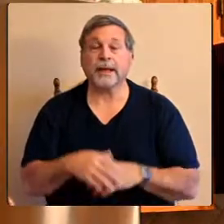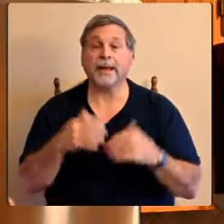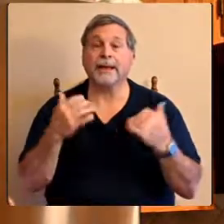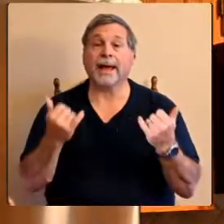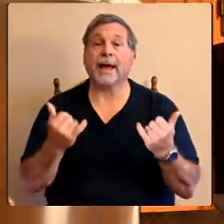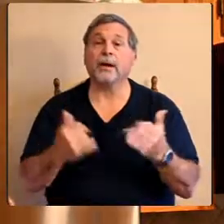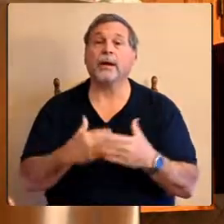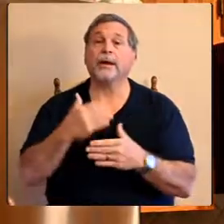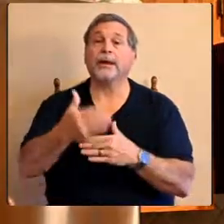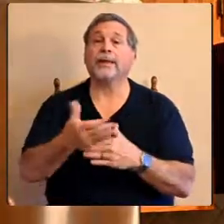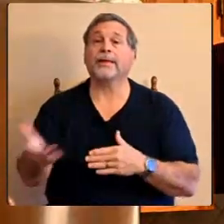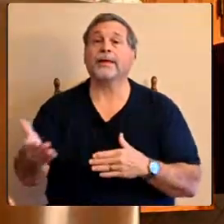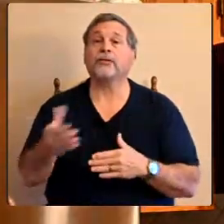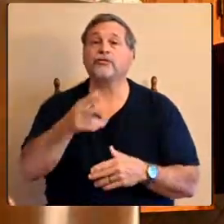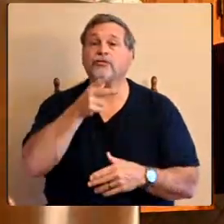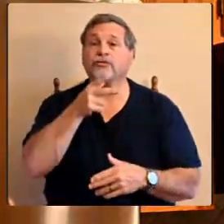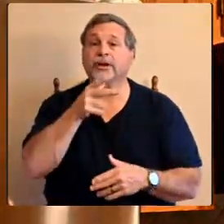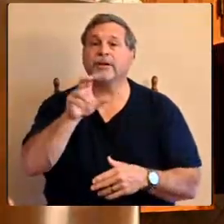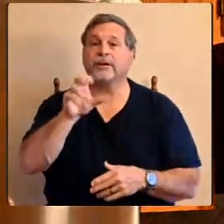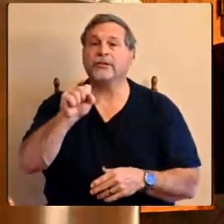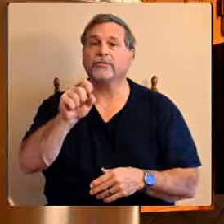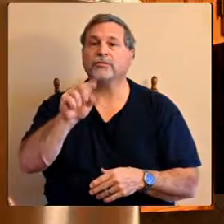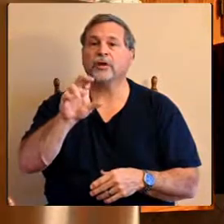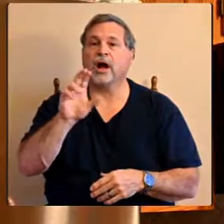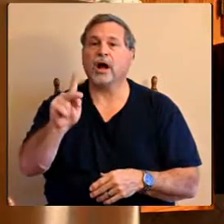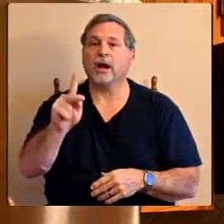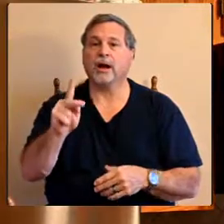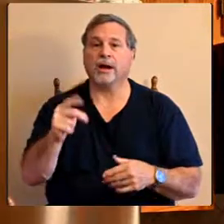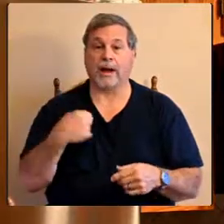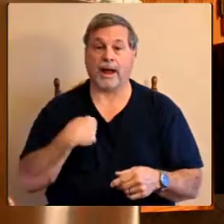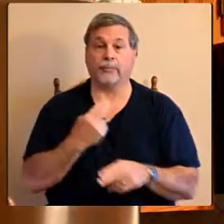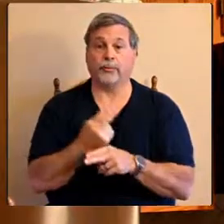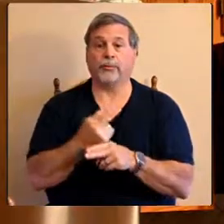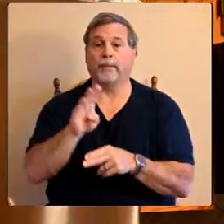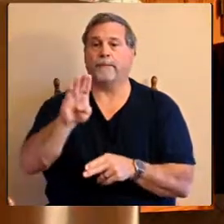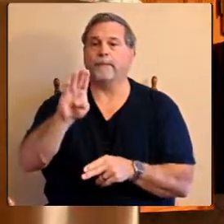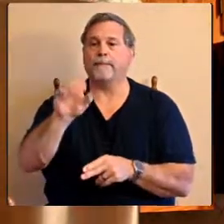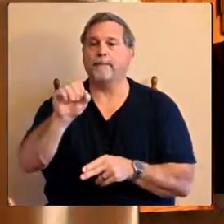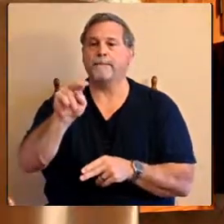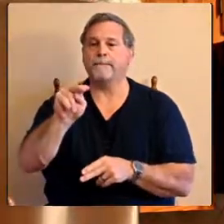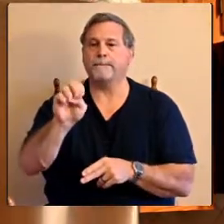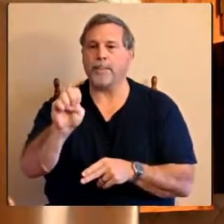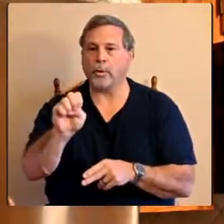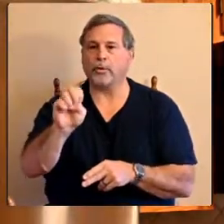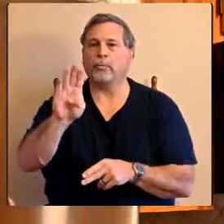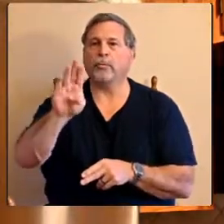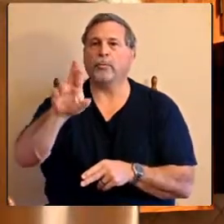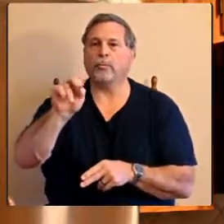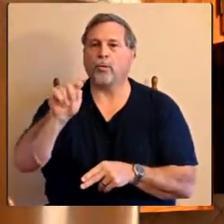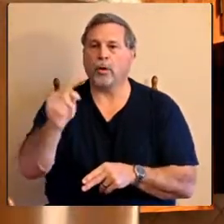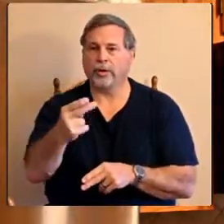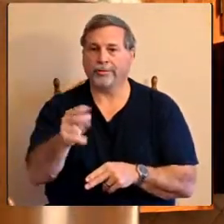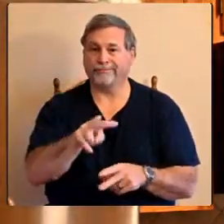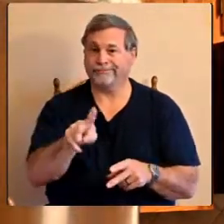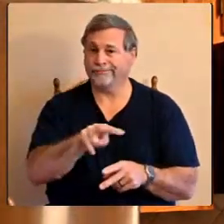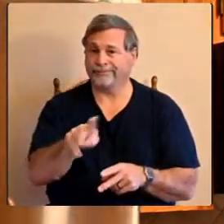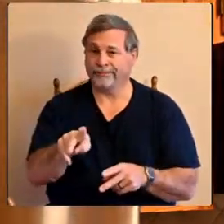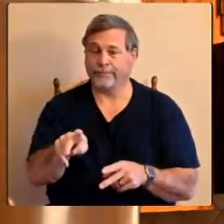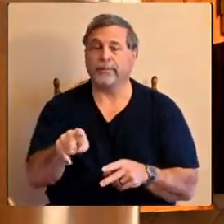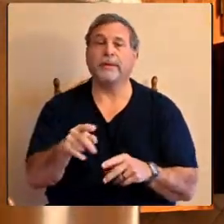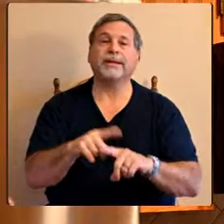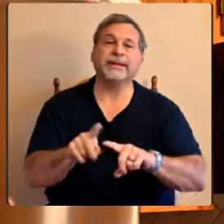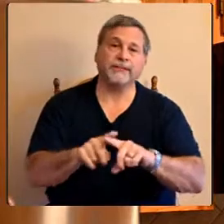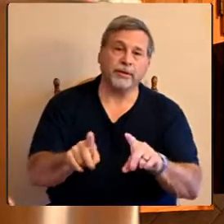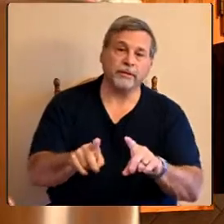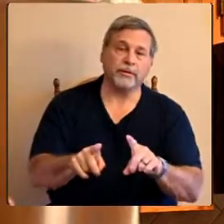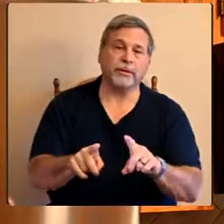Now the next thing we're going to add is chicken stock. Now I'm using a bone broth. You can buy chicken stock, you can buy bone broth. The little difference